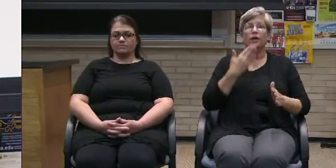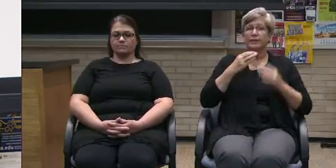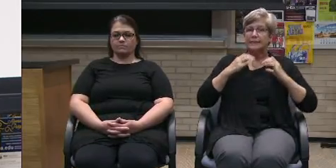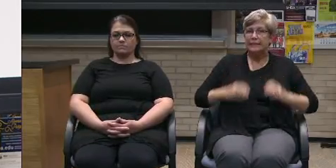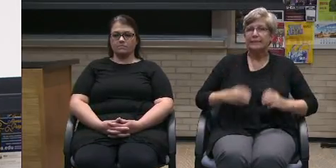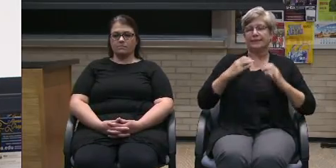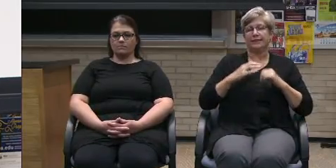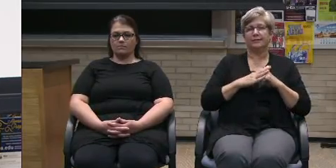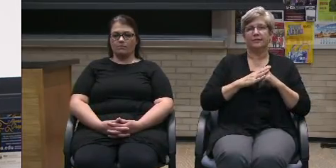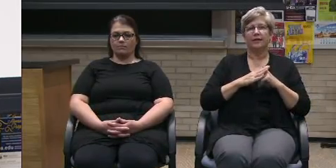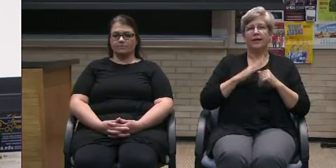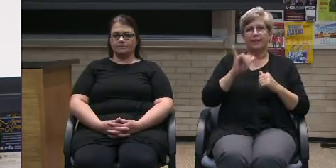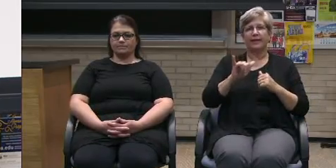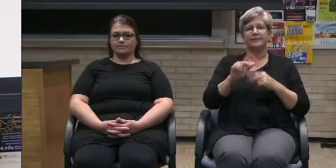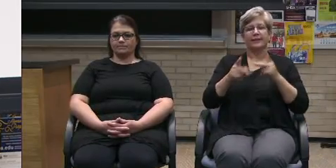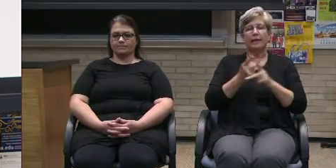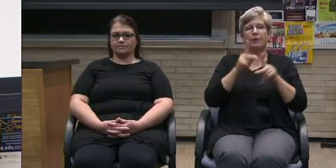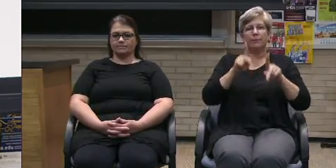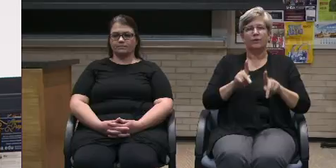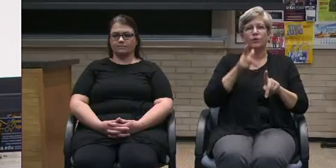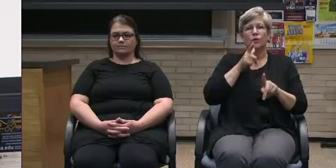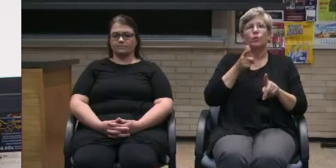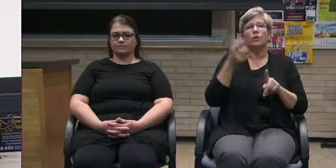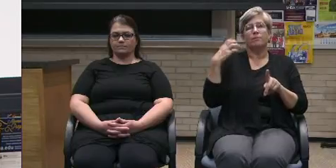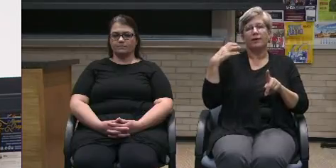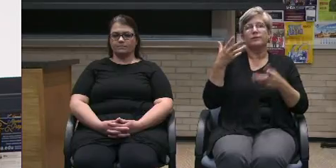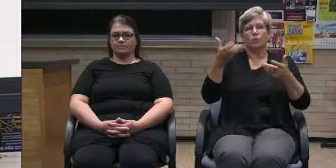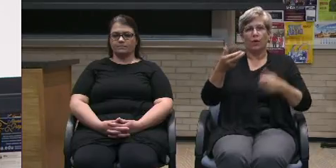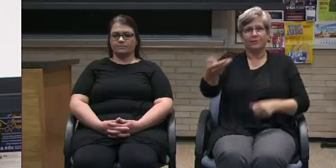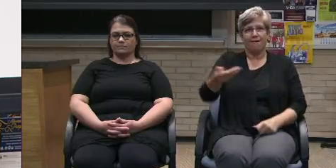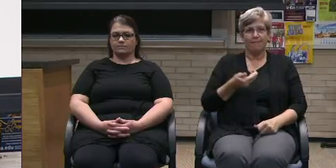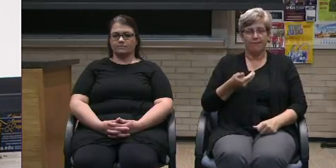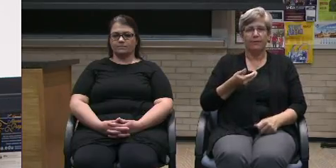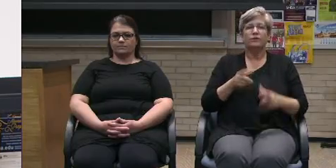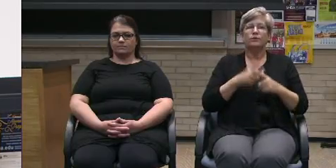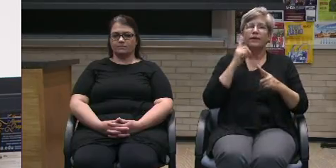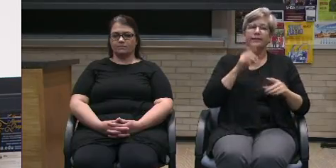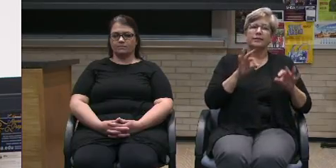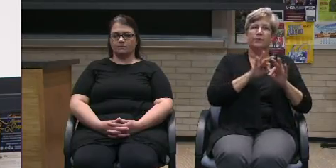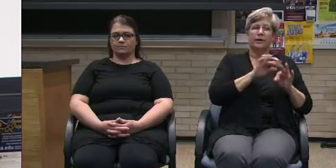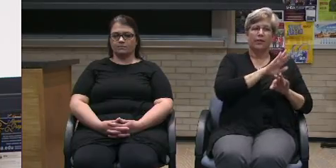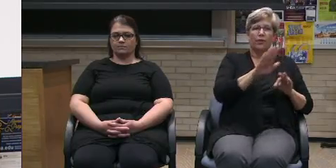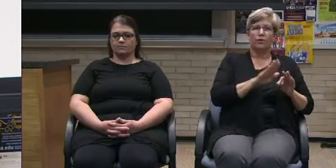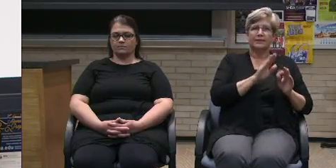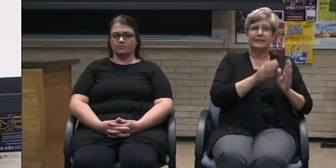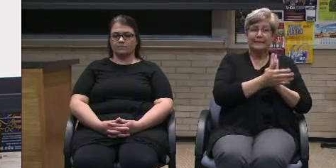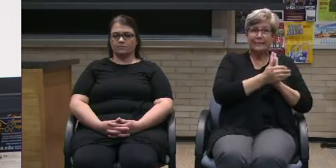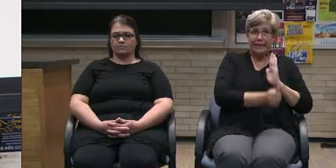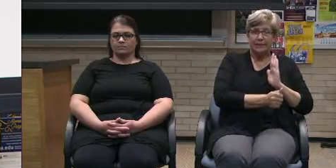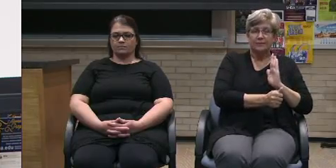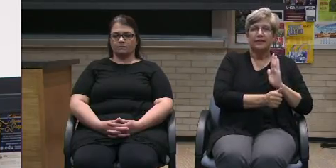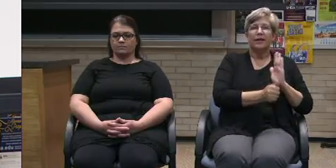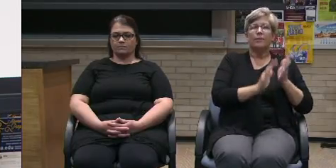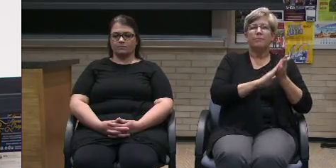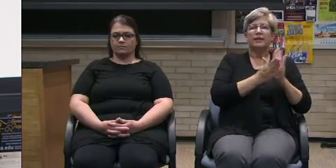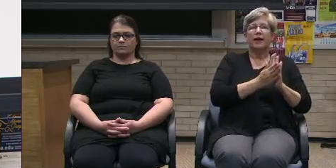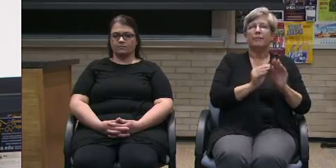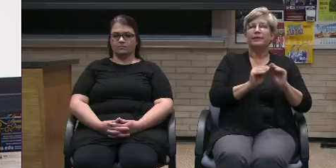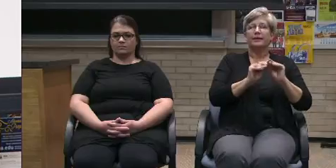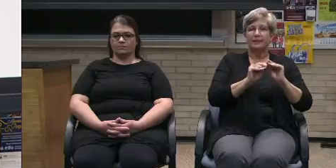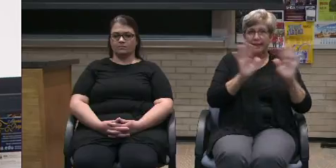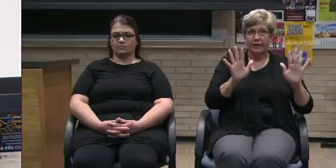employee. I would like us to take those transferable skills and make them more explicit in our conversations